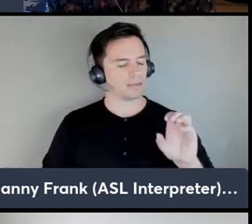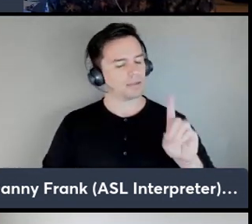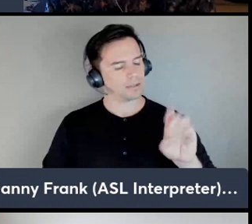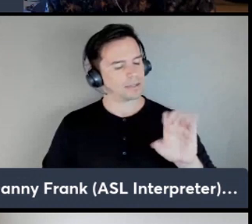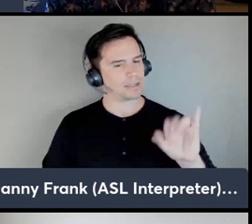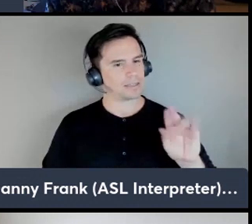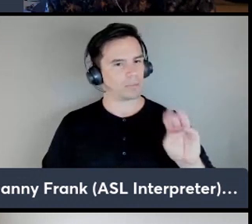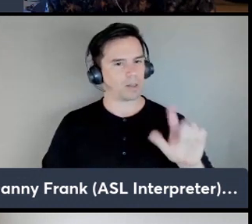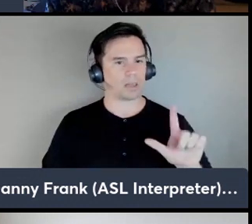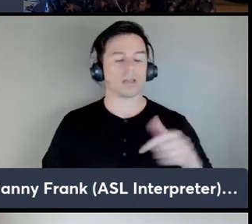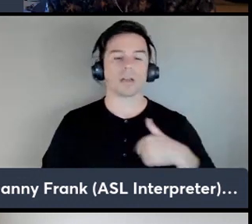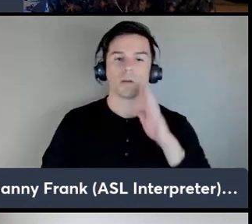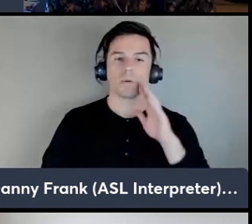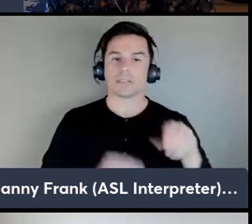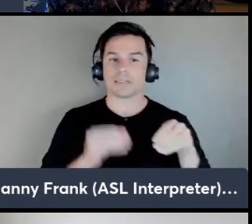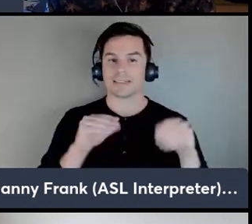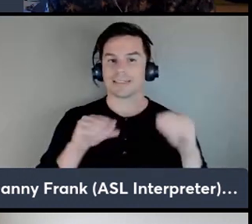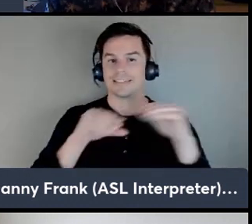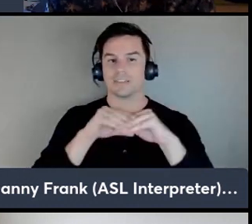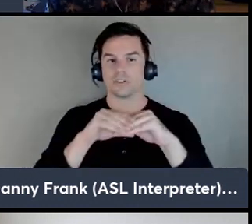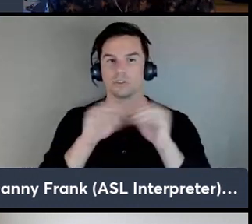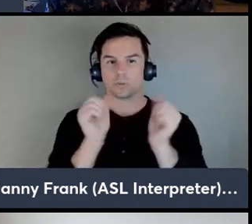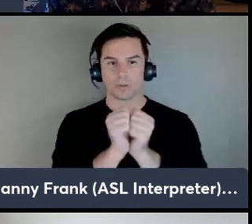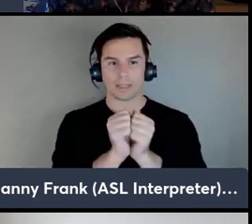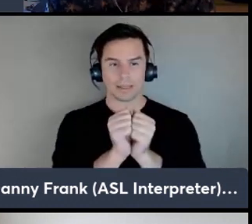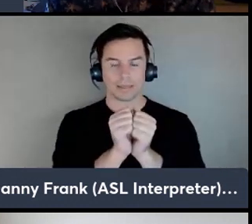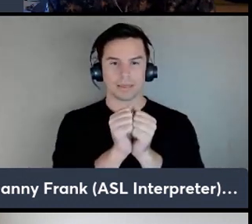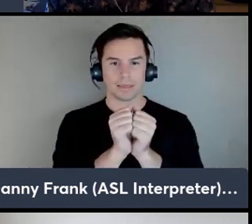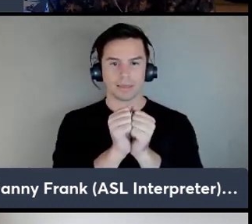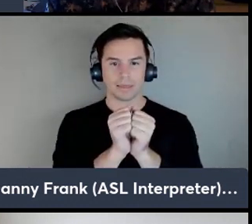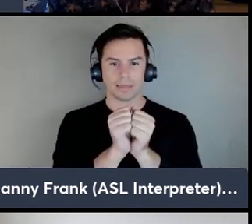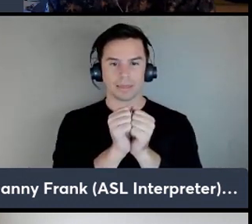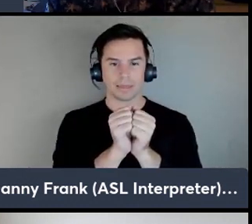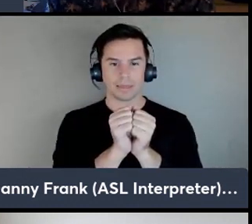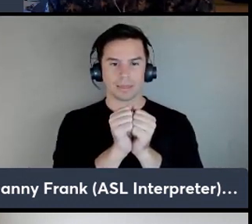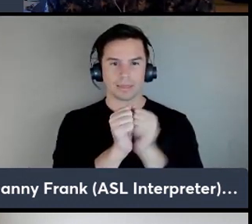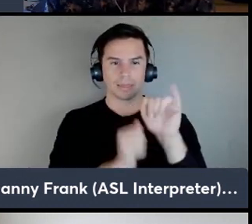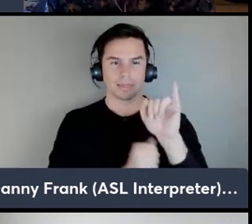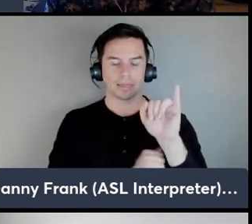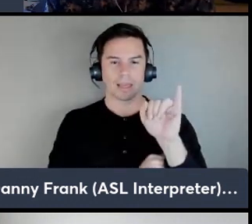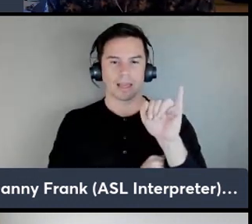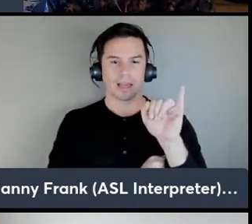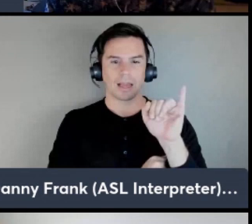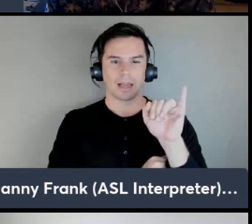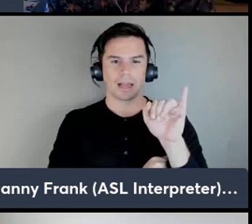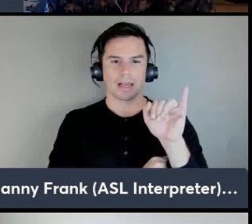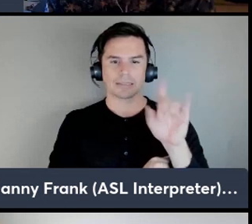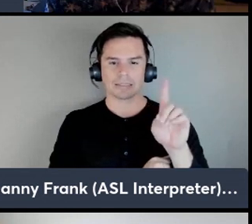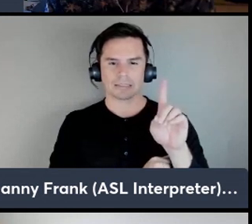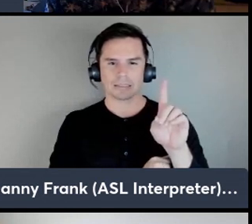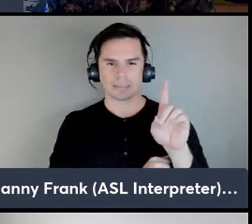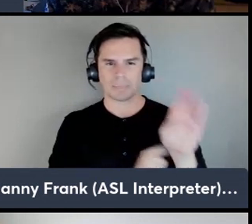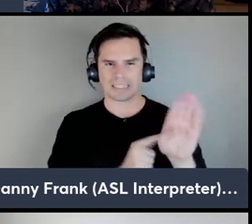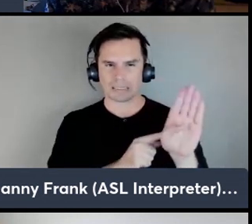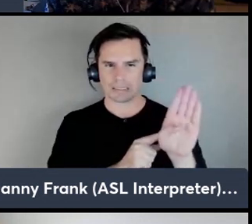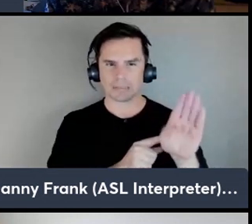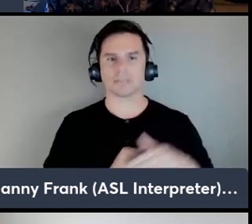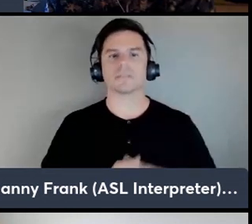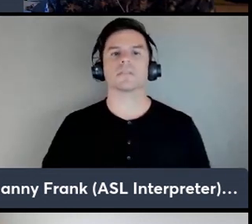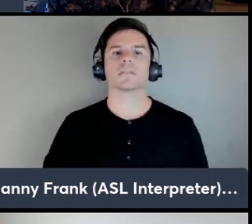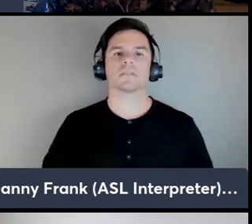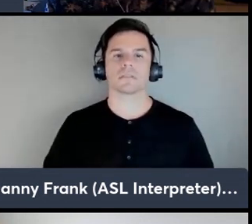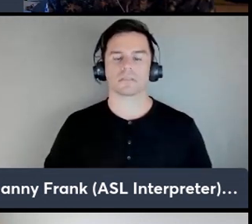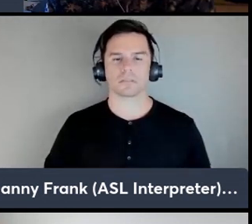this with a ID of B. So let's go ahead and run